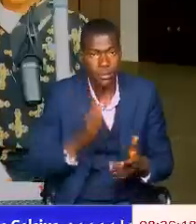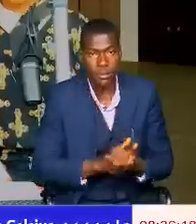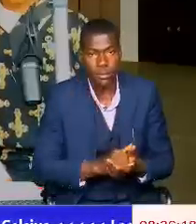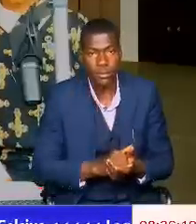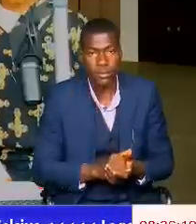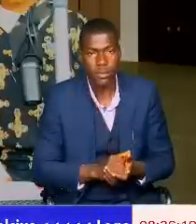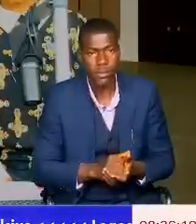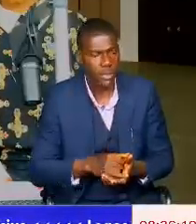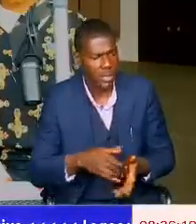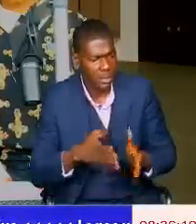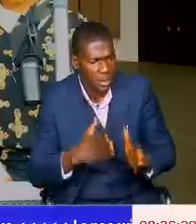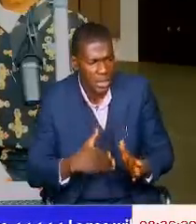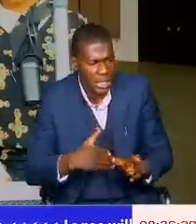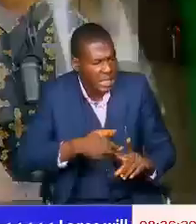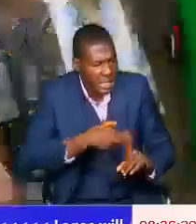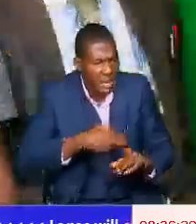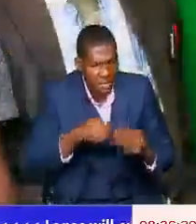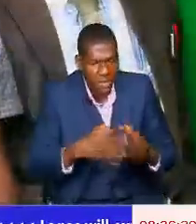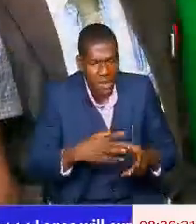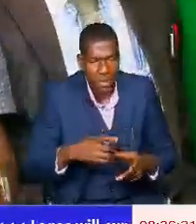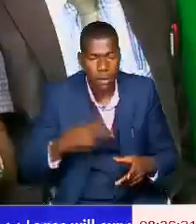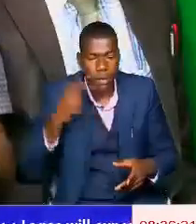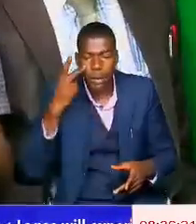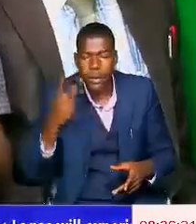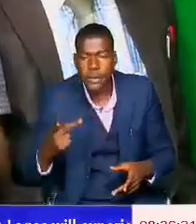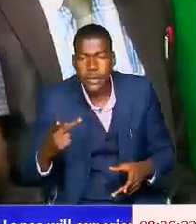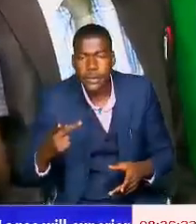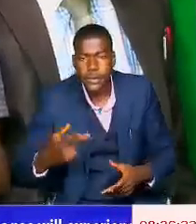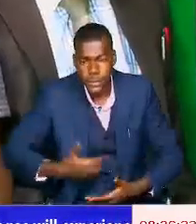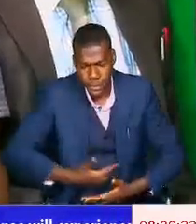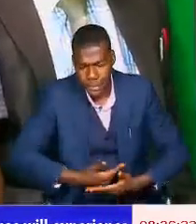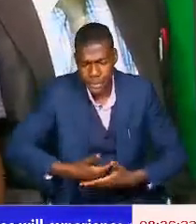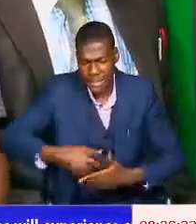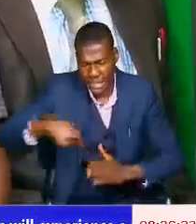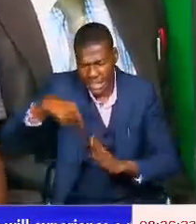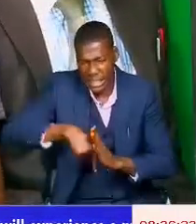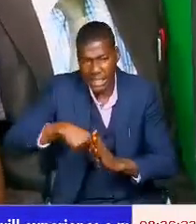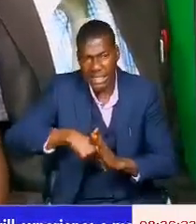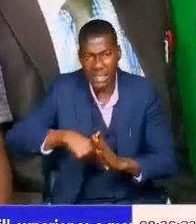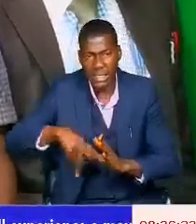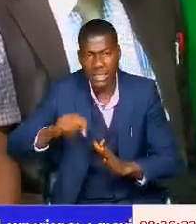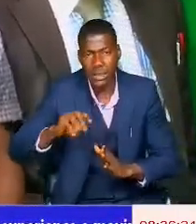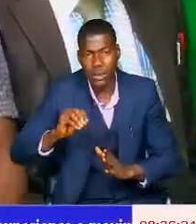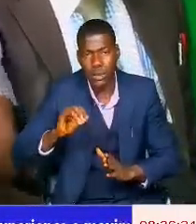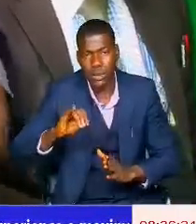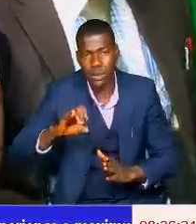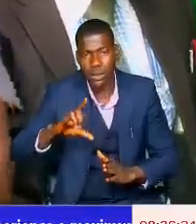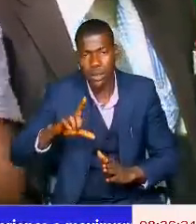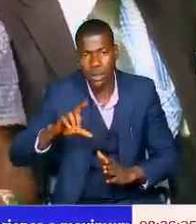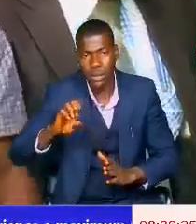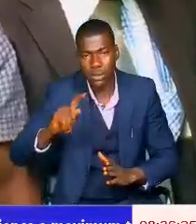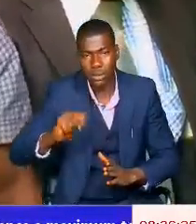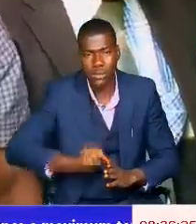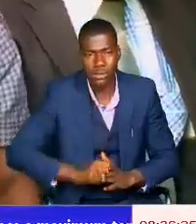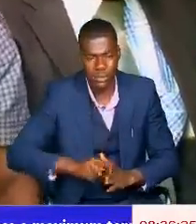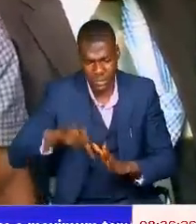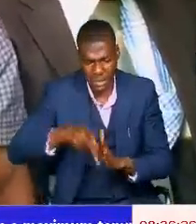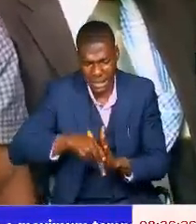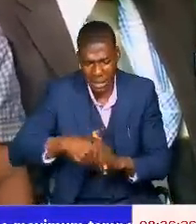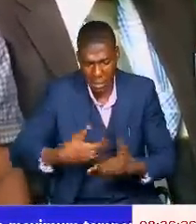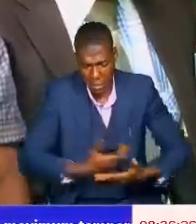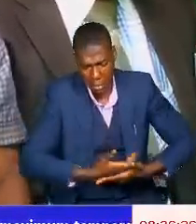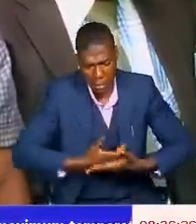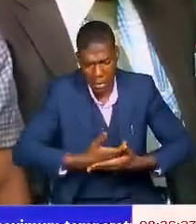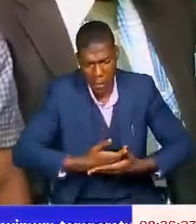they go see the Pekin for inside pit toilet. You tell us the story. Where they don't kill the Pekin to run inside the pit toilet